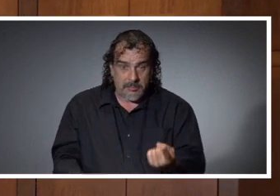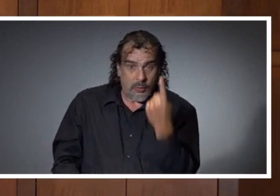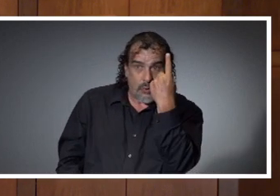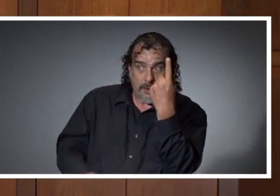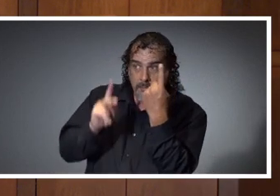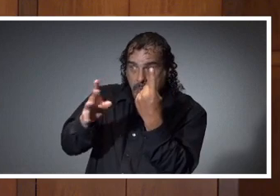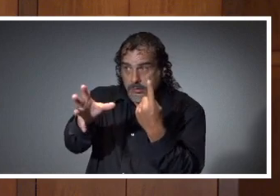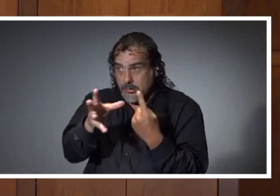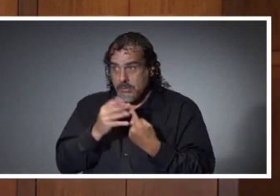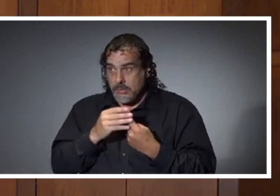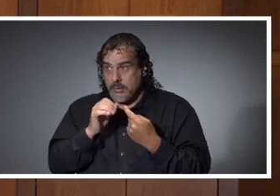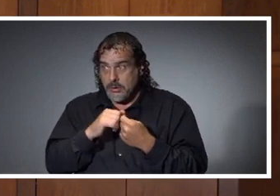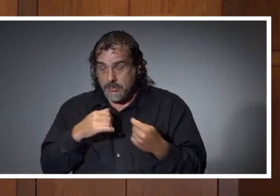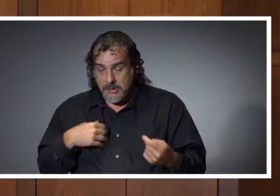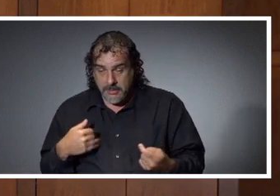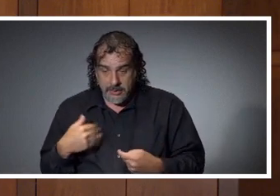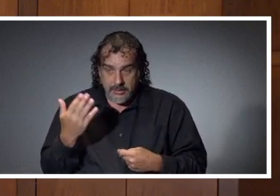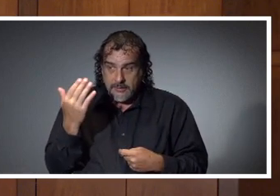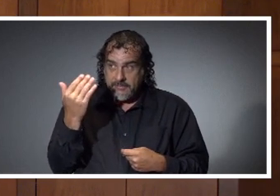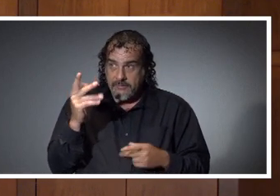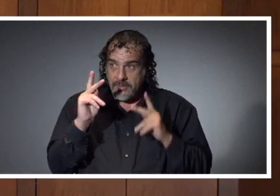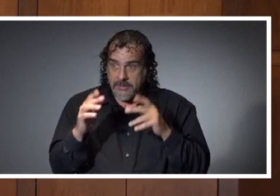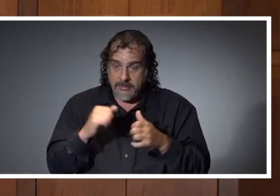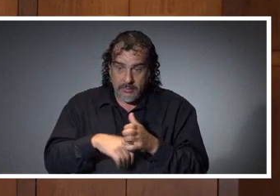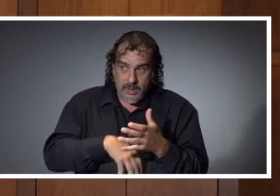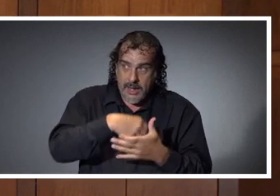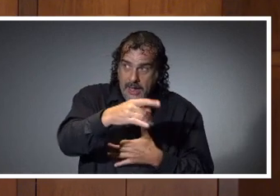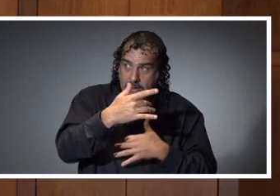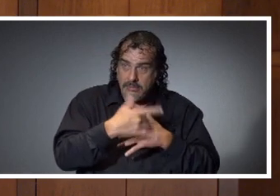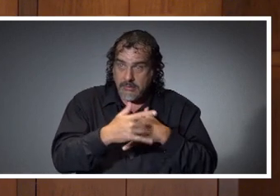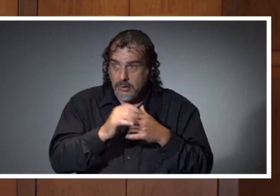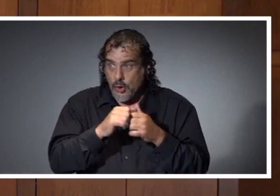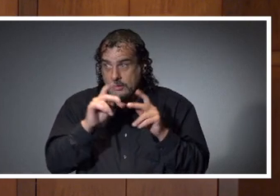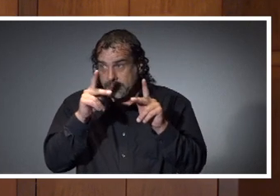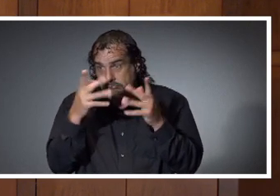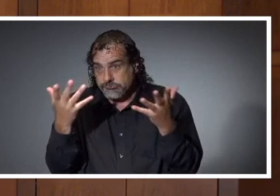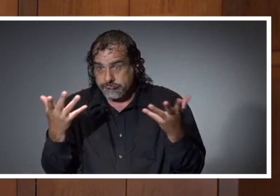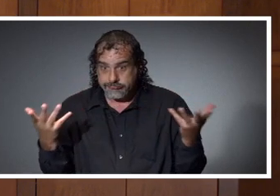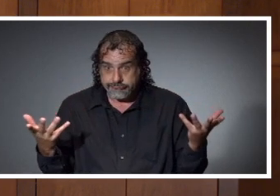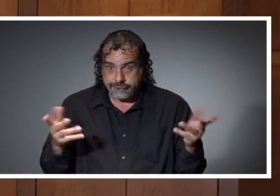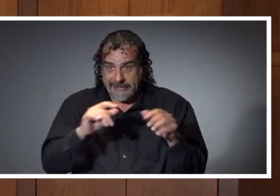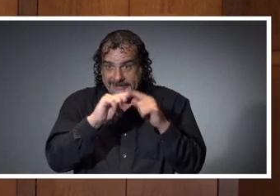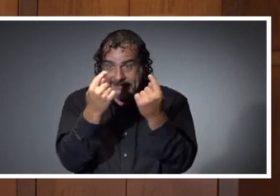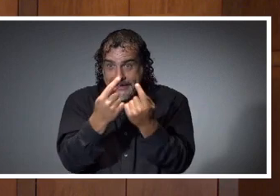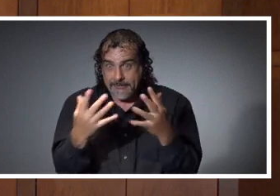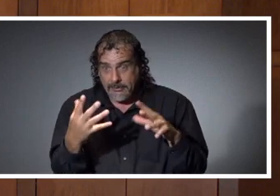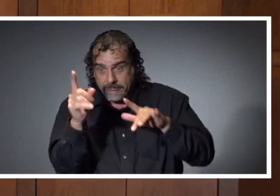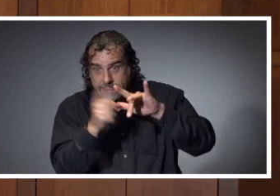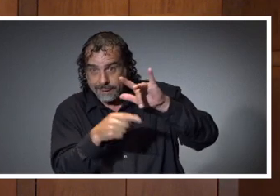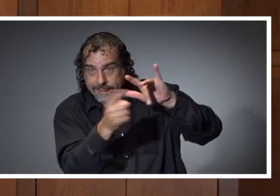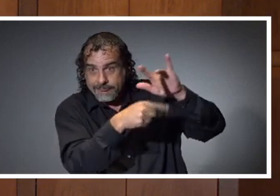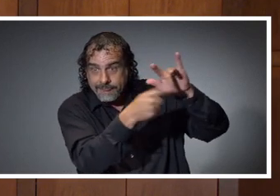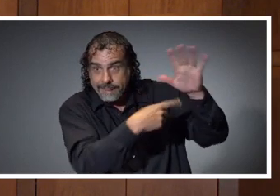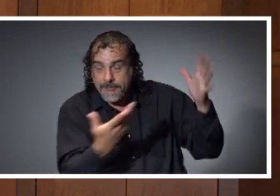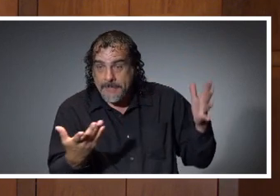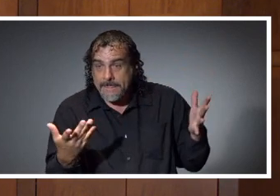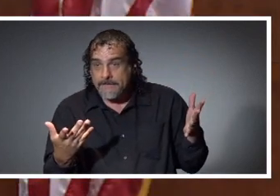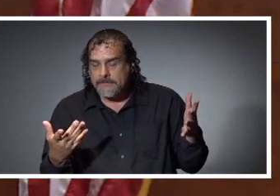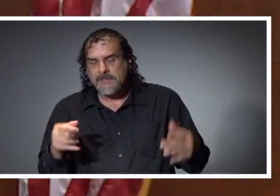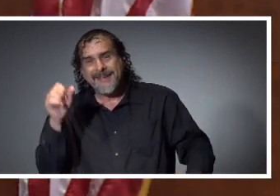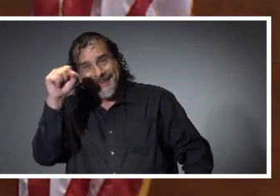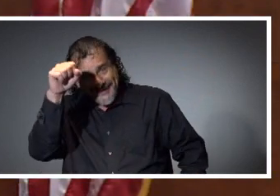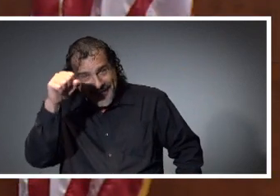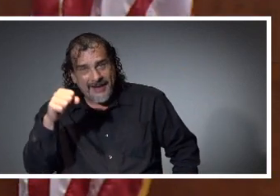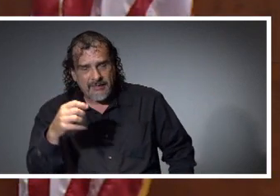coronavirus, you might have 15 people out on the team on any given week? Yeah, I will tell you, I am concerned about